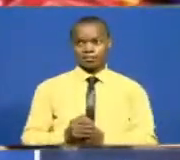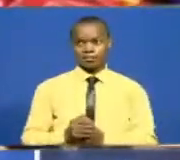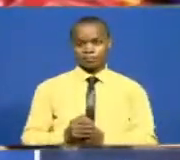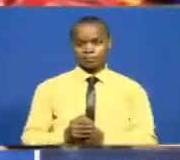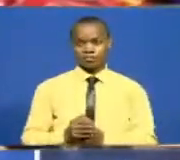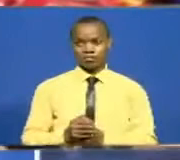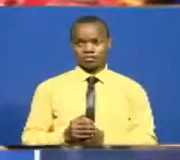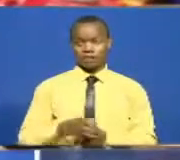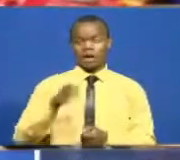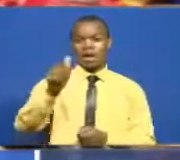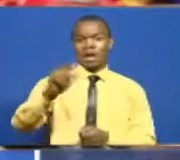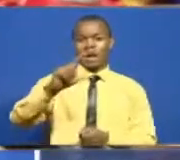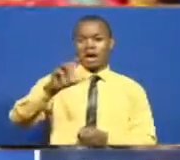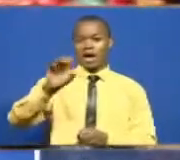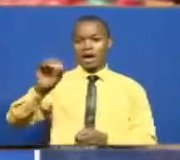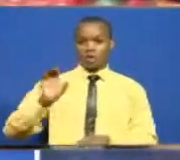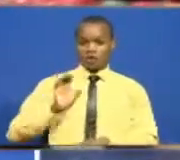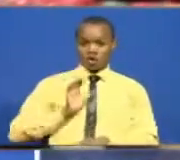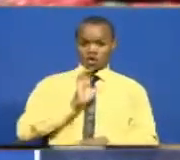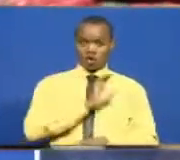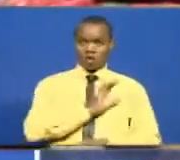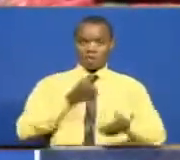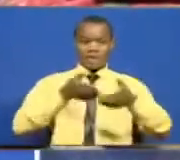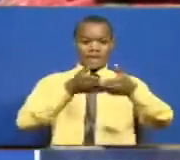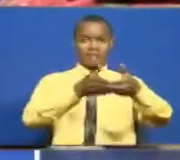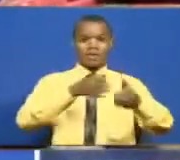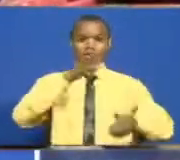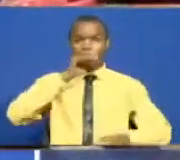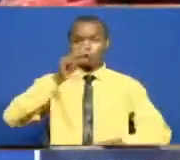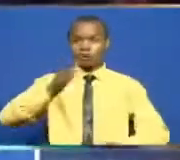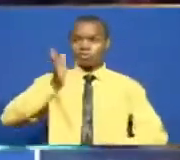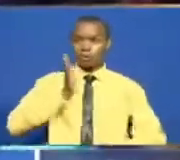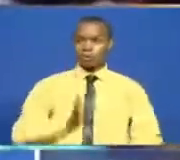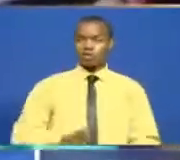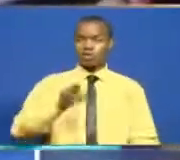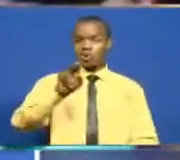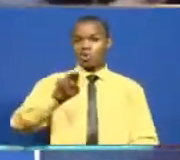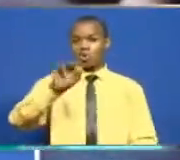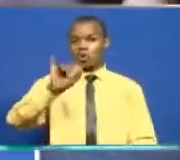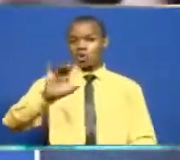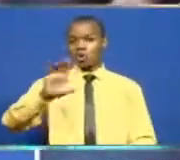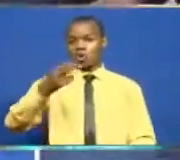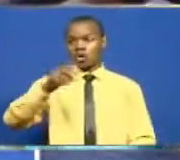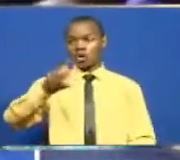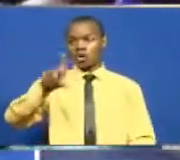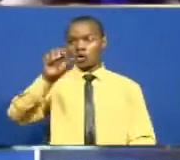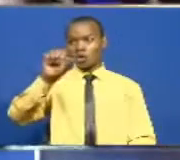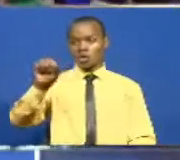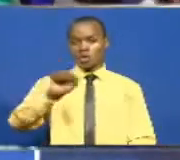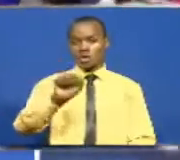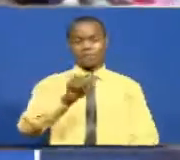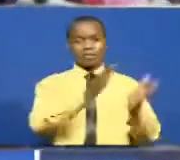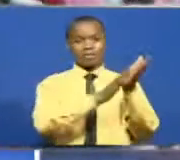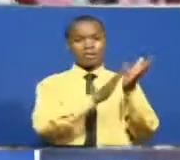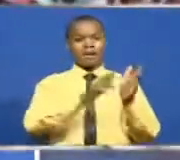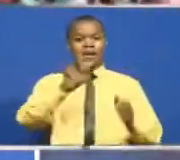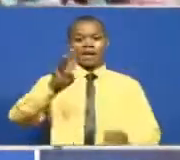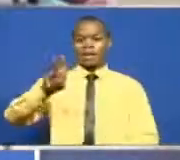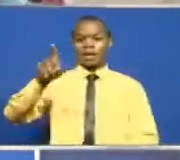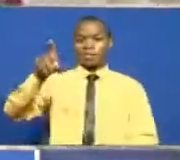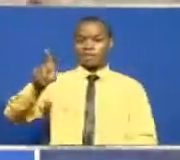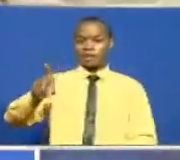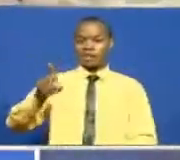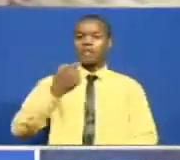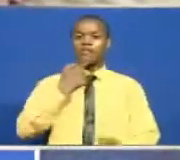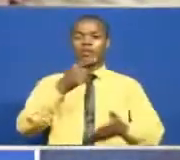The Ago pastoralist community, led by their spokesperson Nicholas Lesokoye, held the initiative by KMD and other partners, saying the